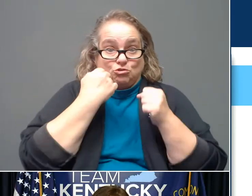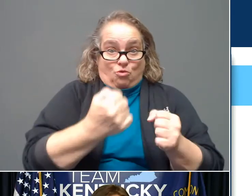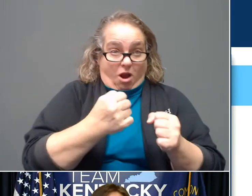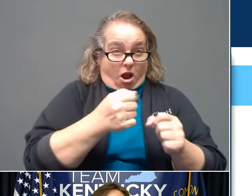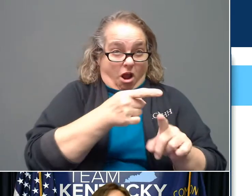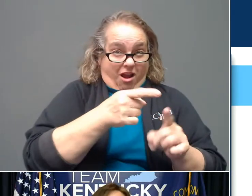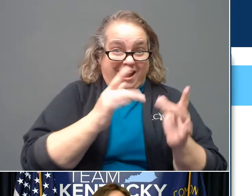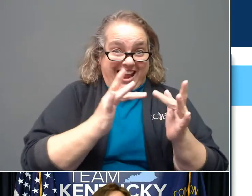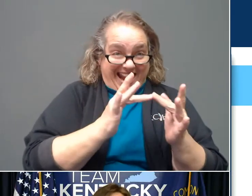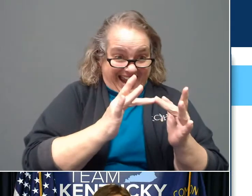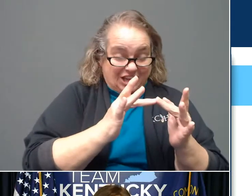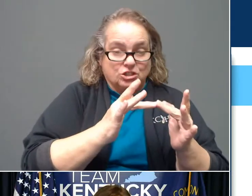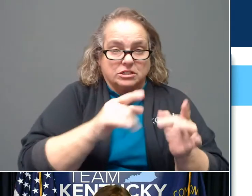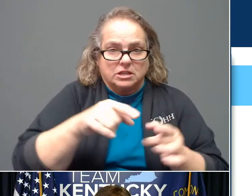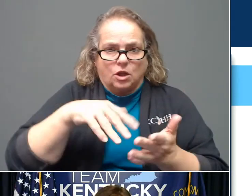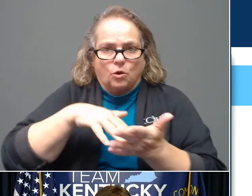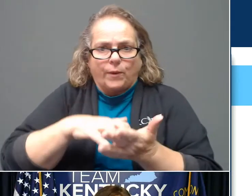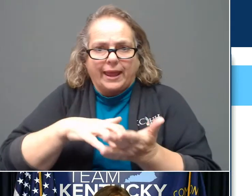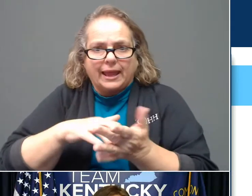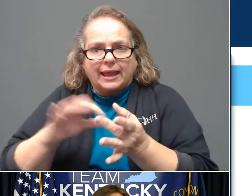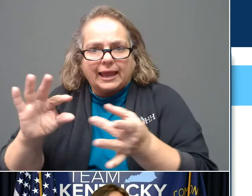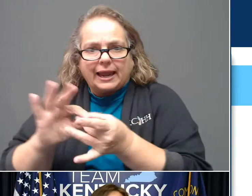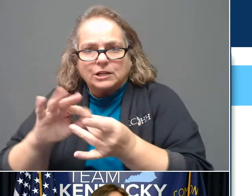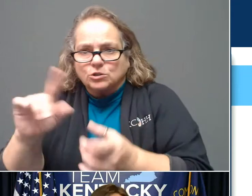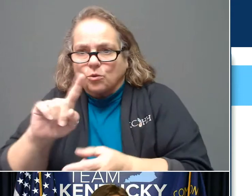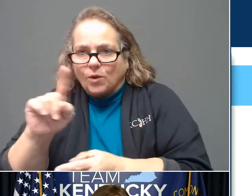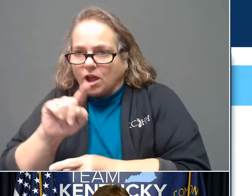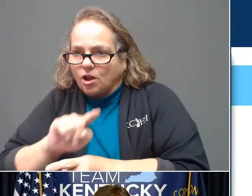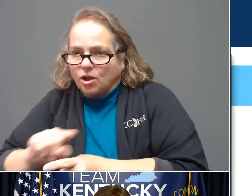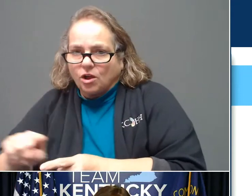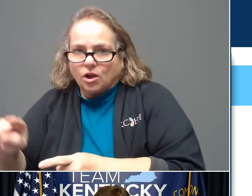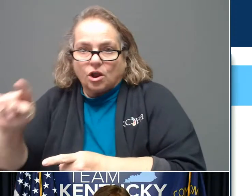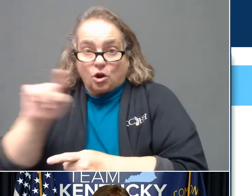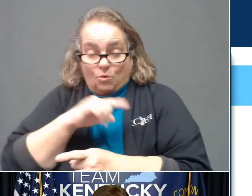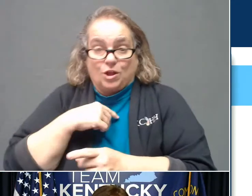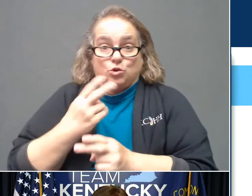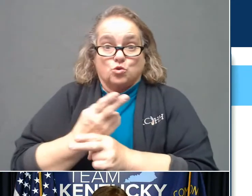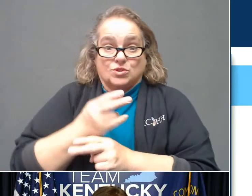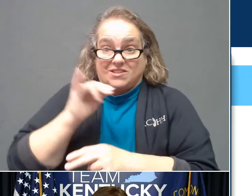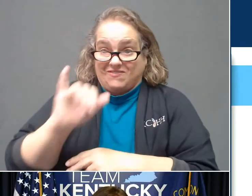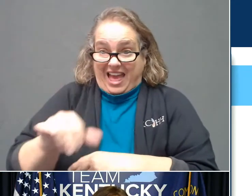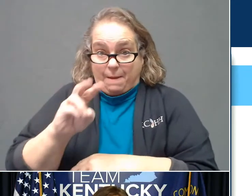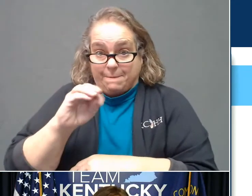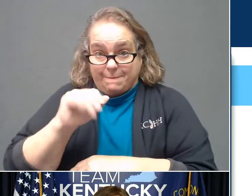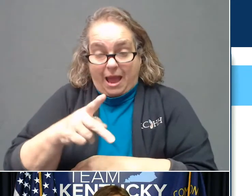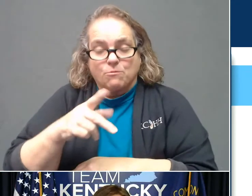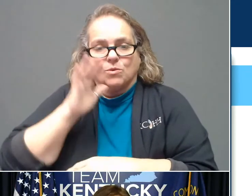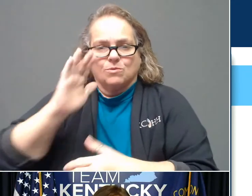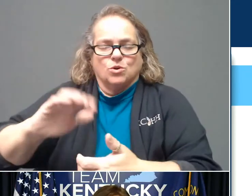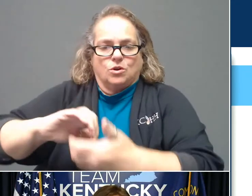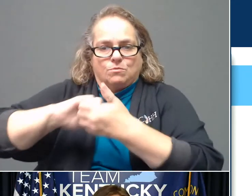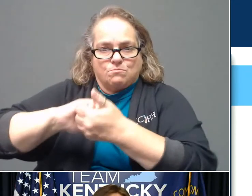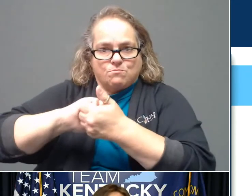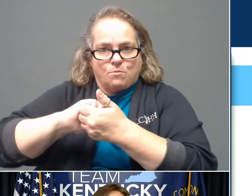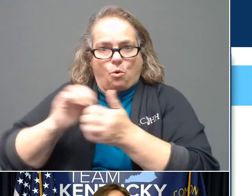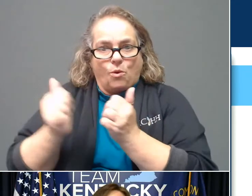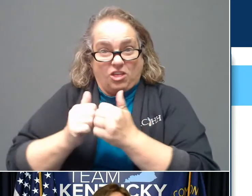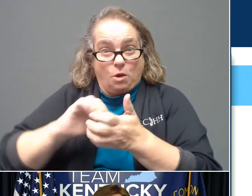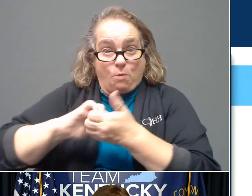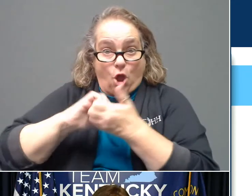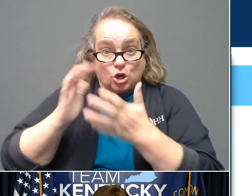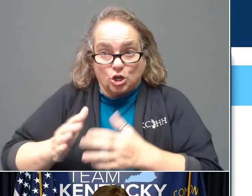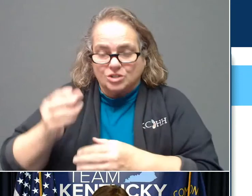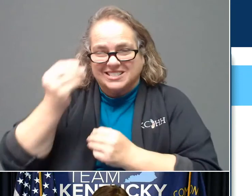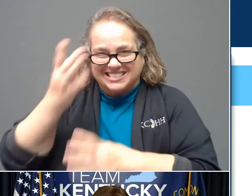Using that map, step 3 is going to involve leveraging partners, both public and private, to provide broadband coverage